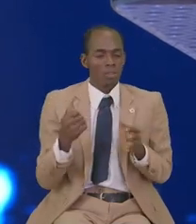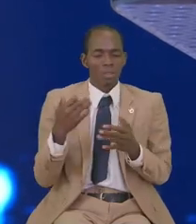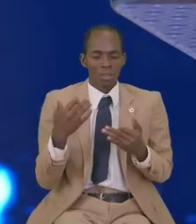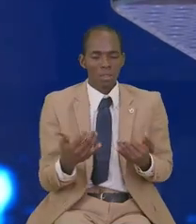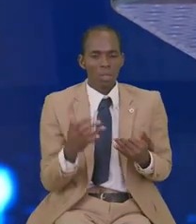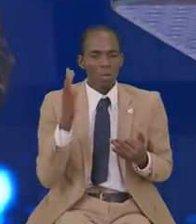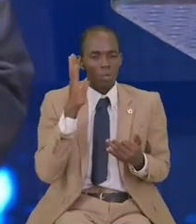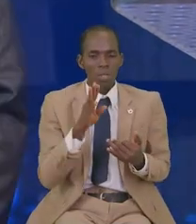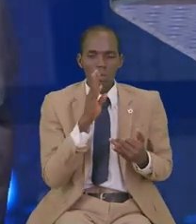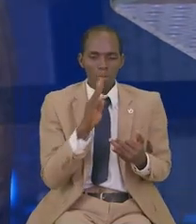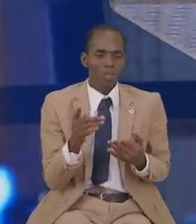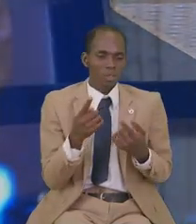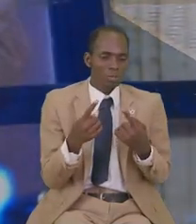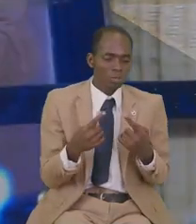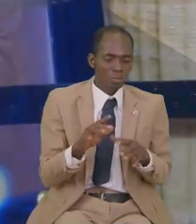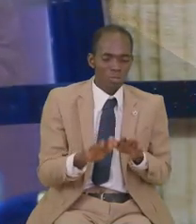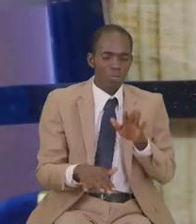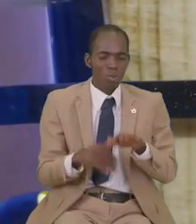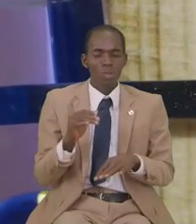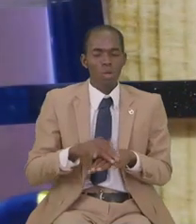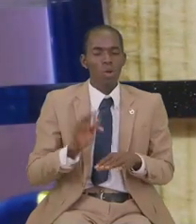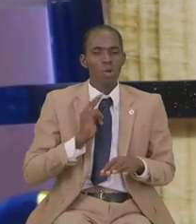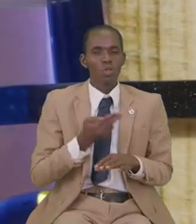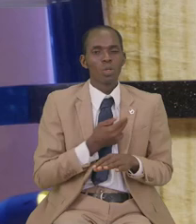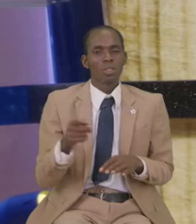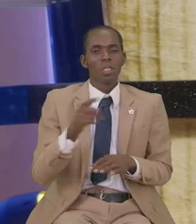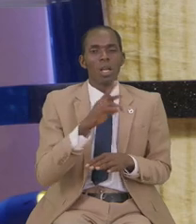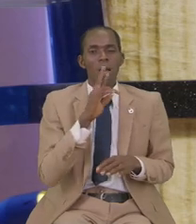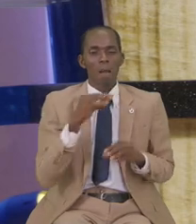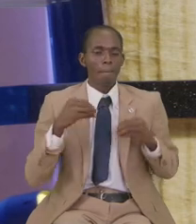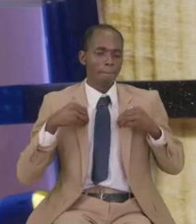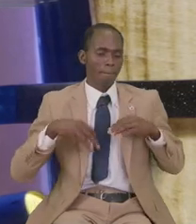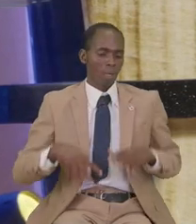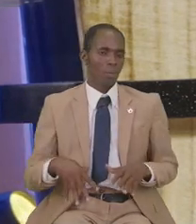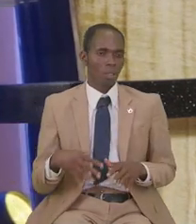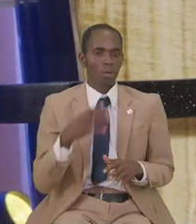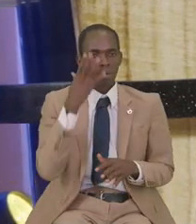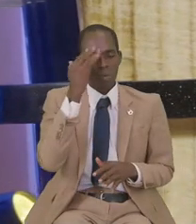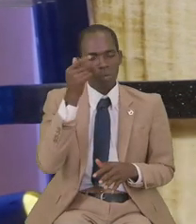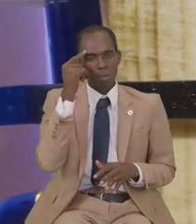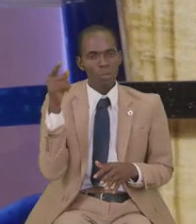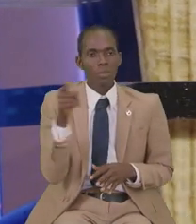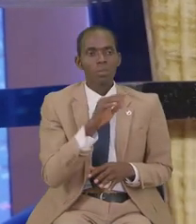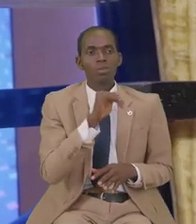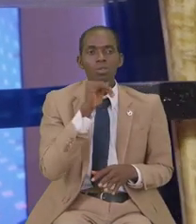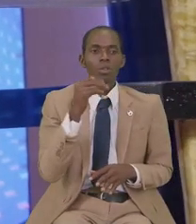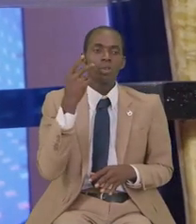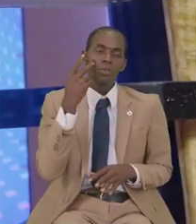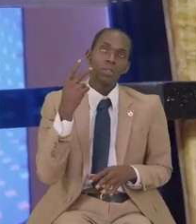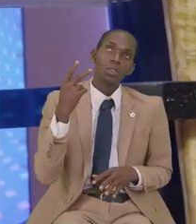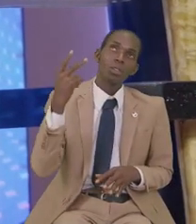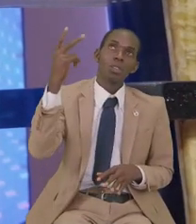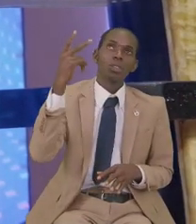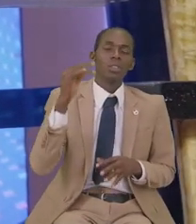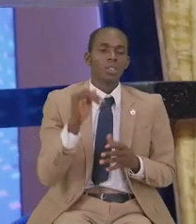be treading upon us. They were perplexed because they did not foresee that